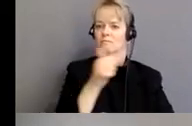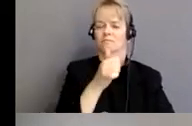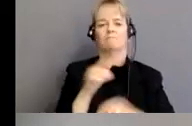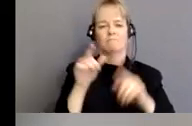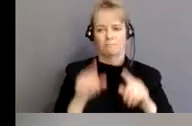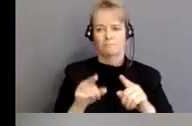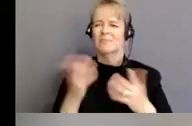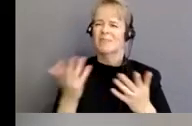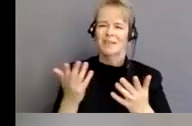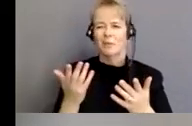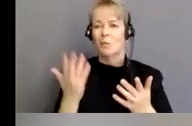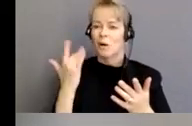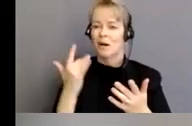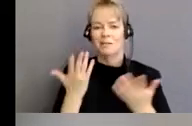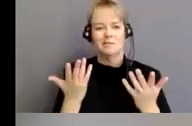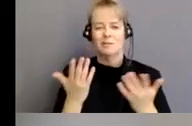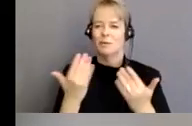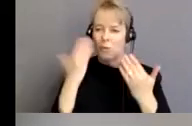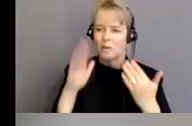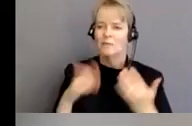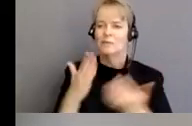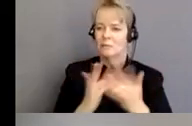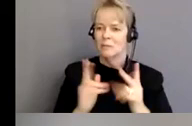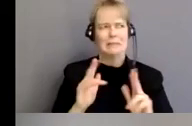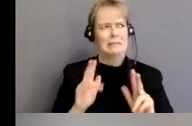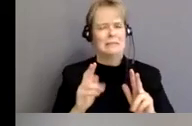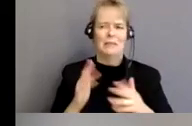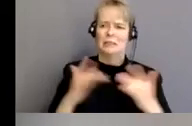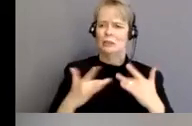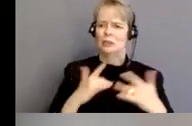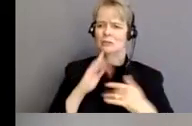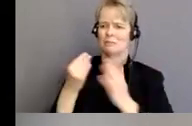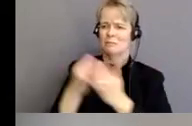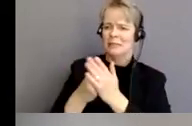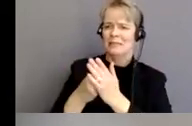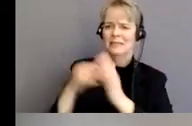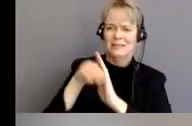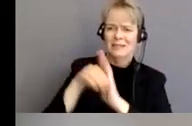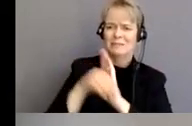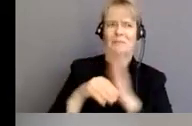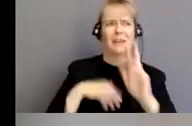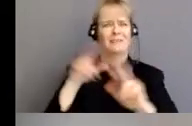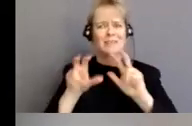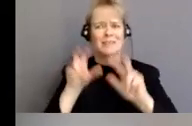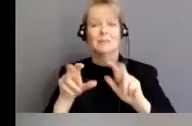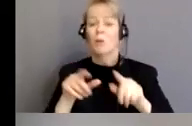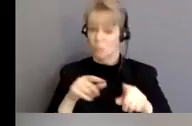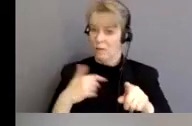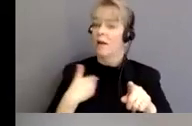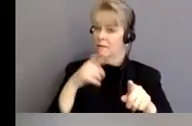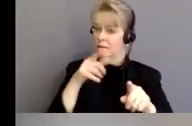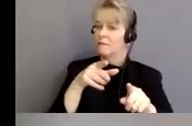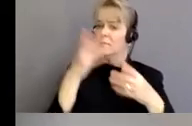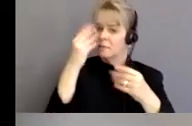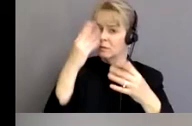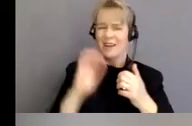doing well, so they're concerned about how their investments are protected. So we talk about that on the COVID-19 and your money website. How are my